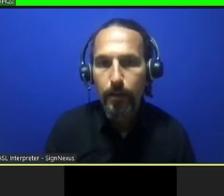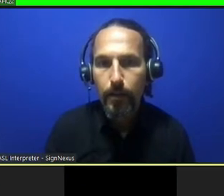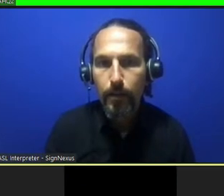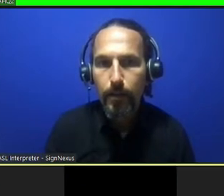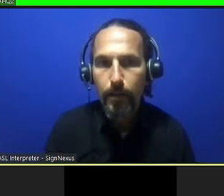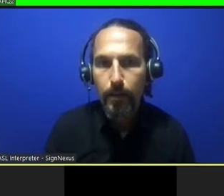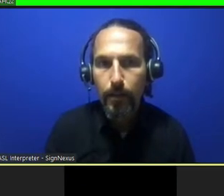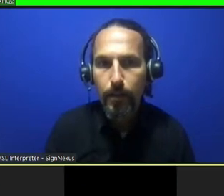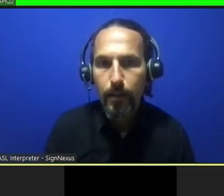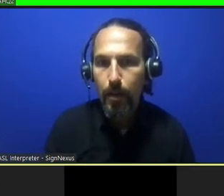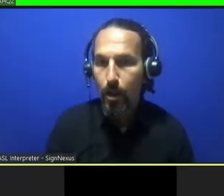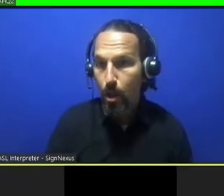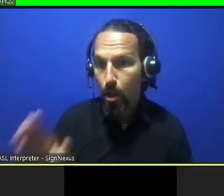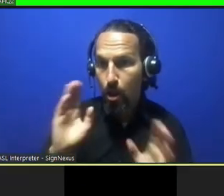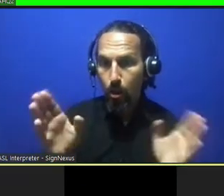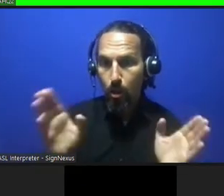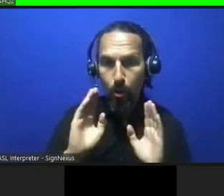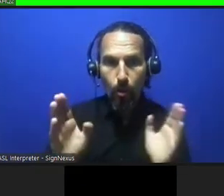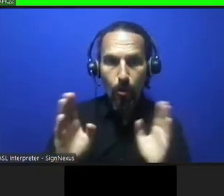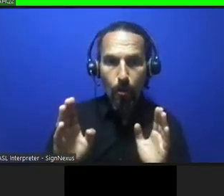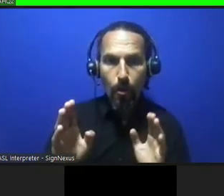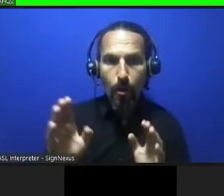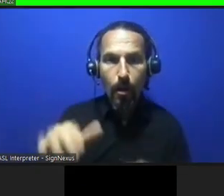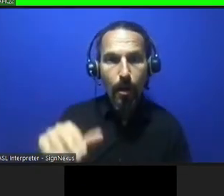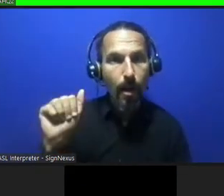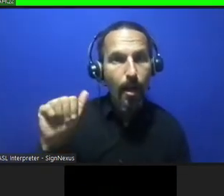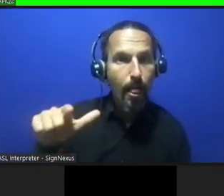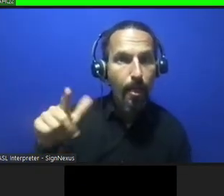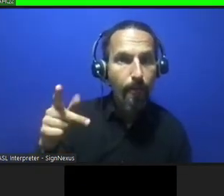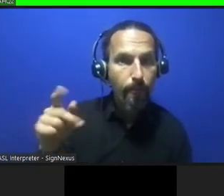hello alpha